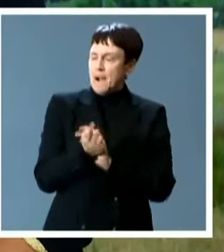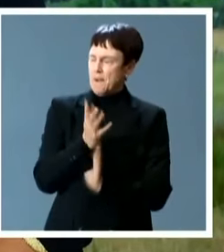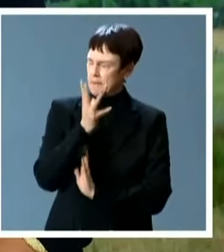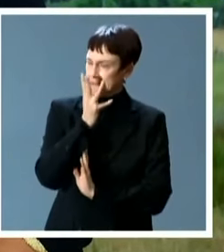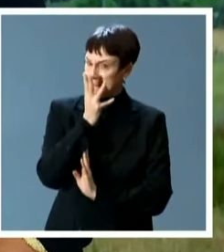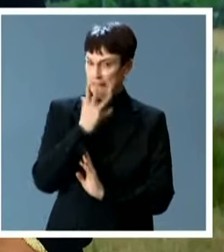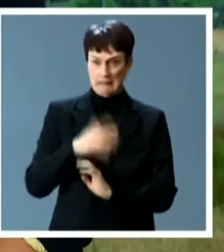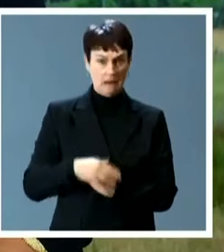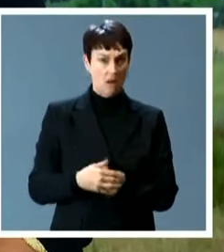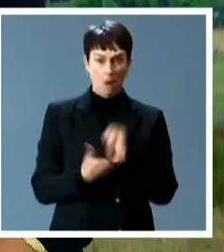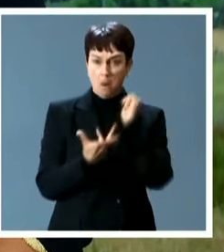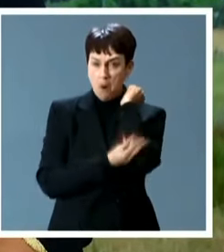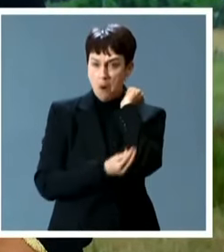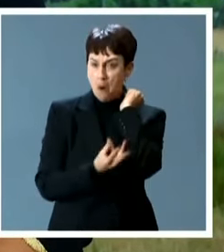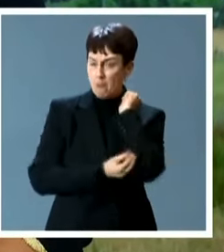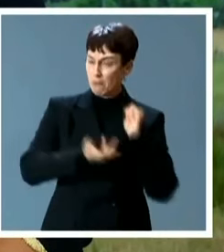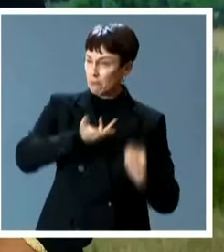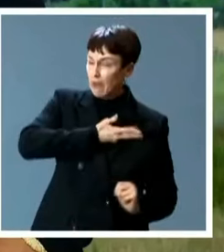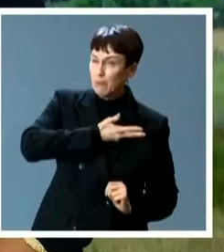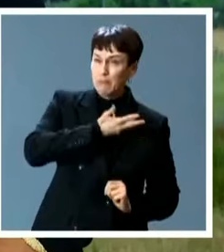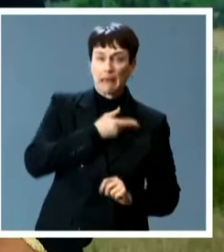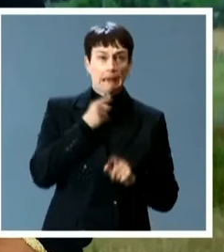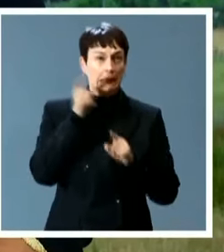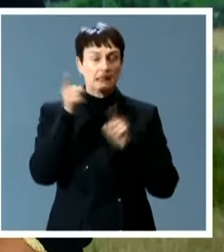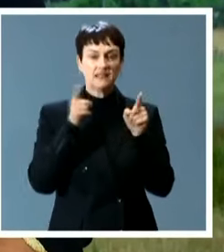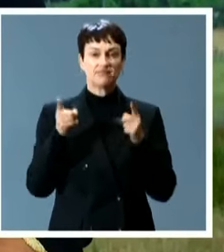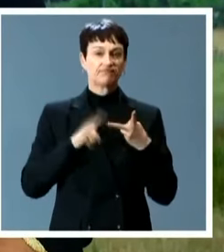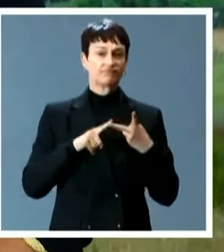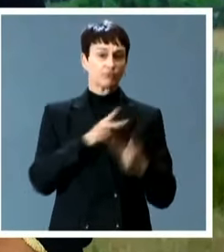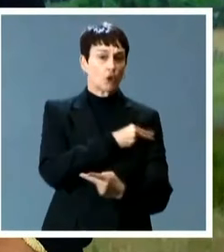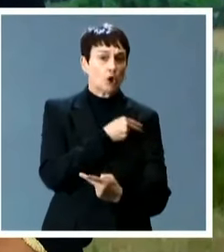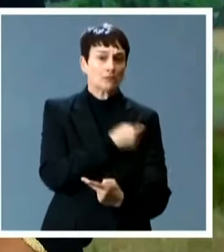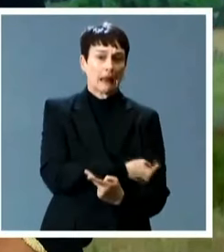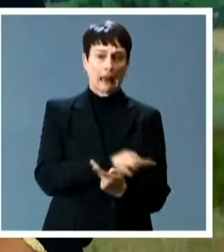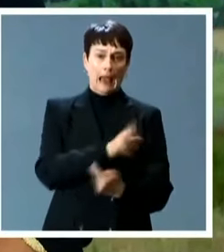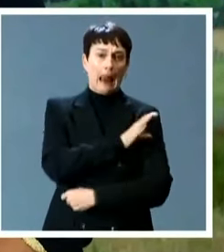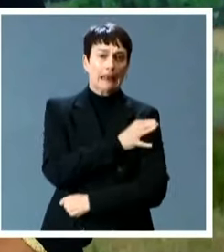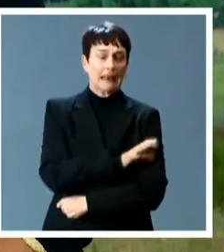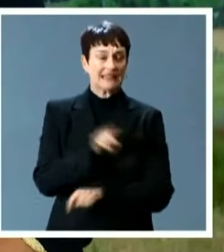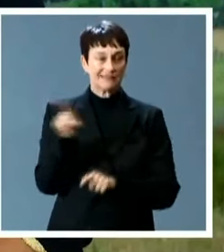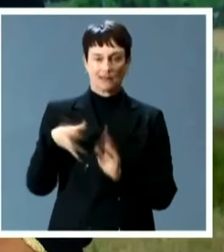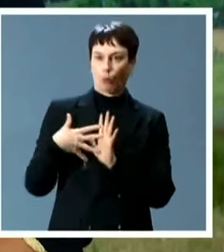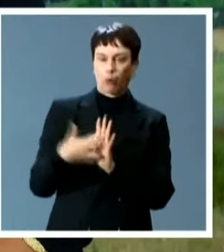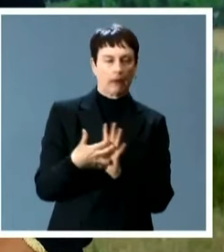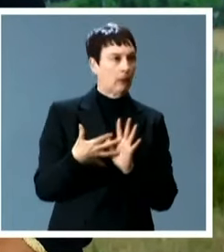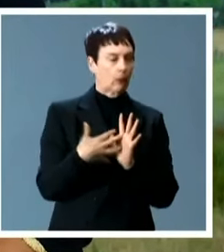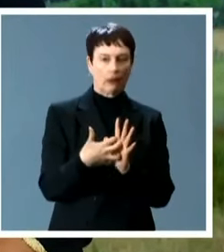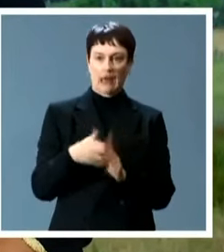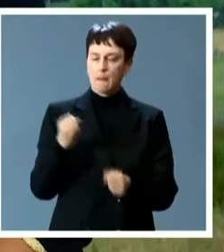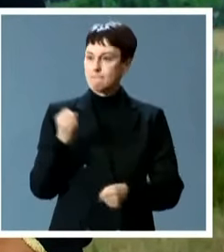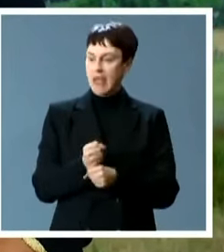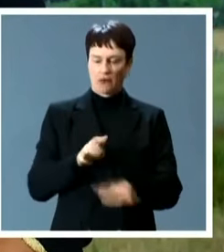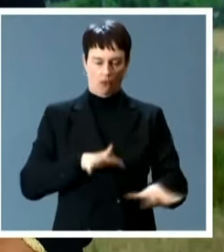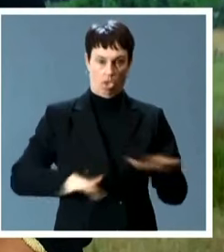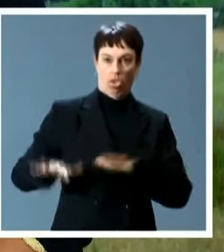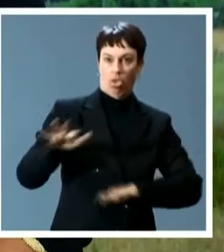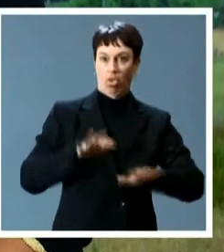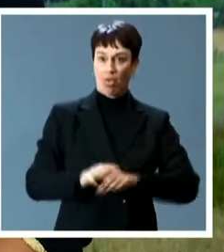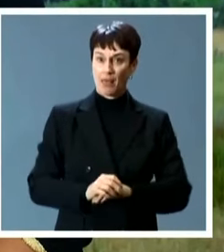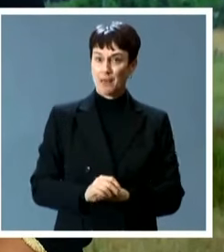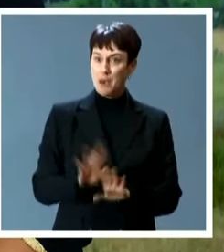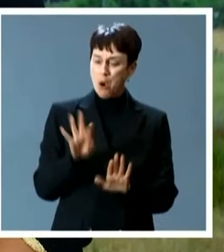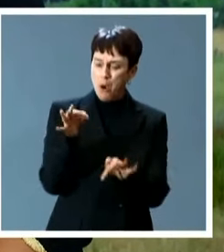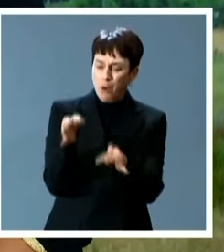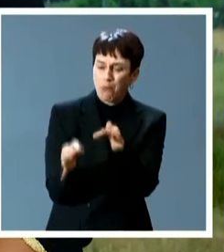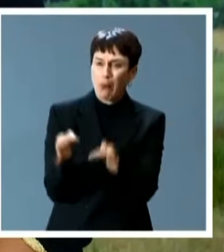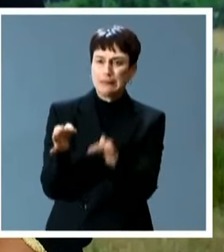poverty and the fragility of health systems on frightening scales, a deep political and